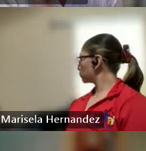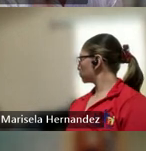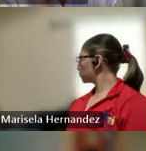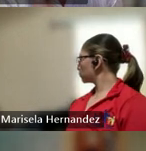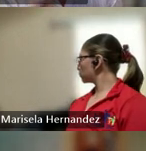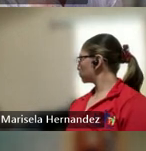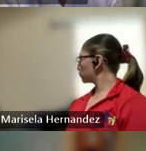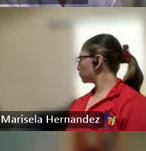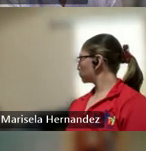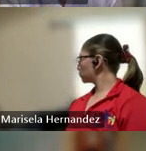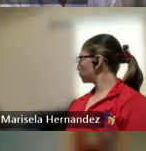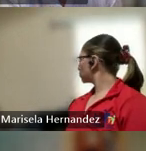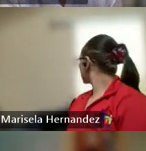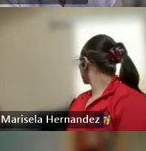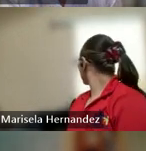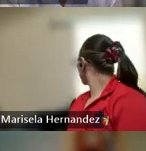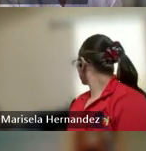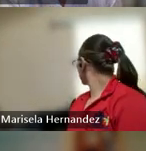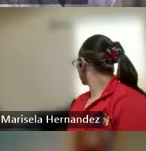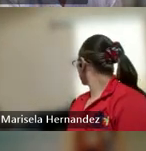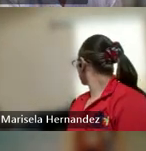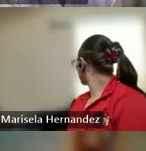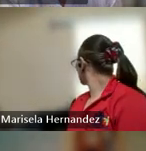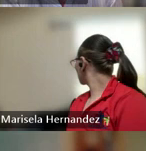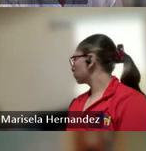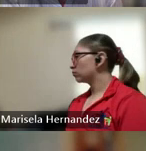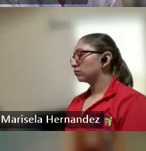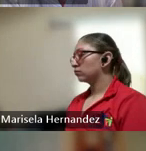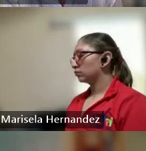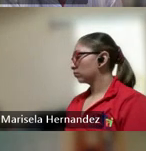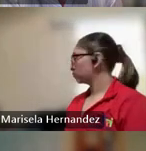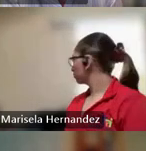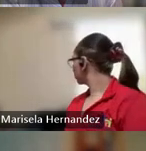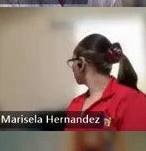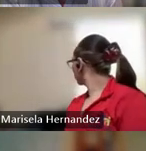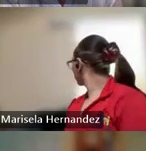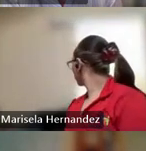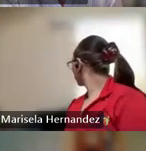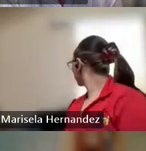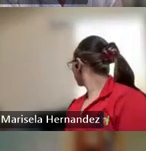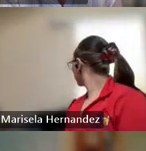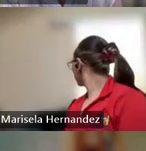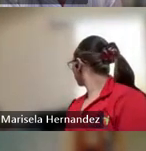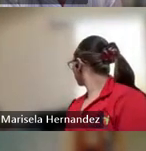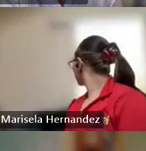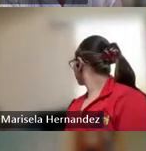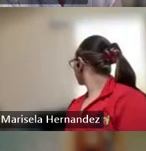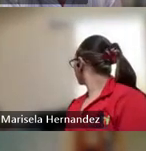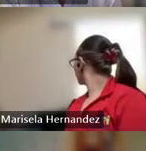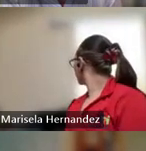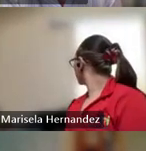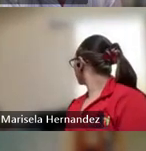another question in the chat, which is around what is HAC doing around rural definitions?